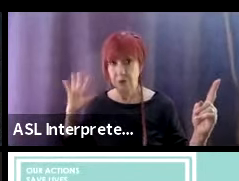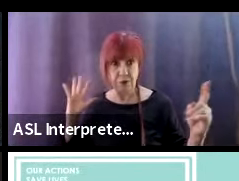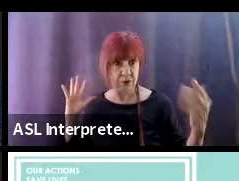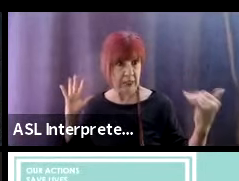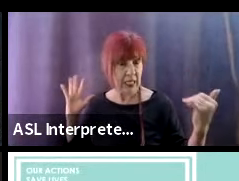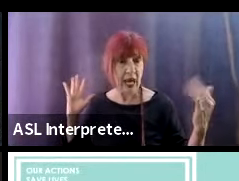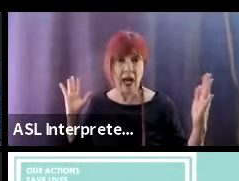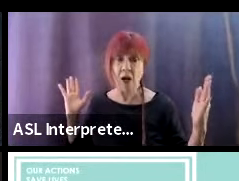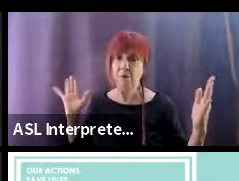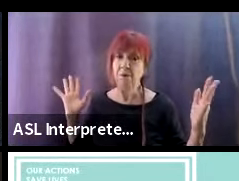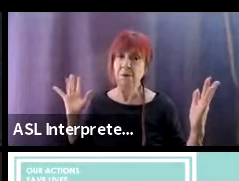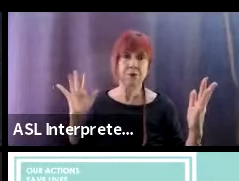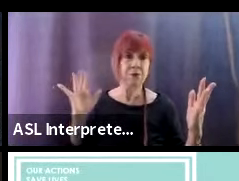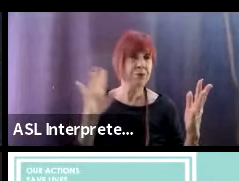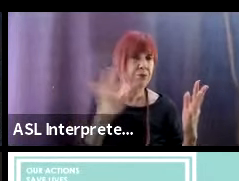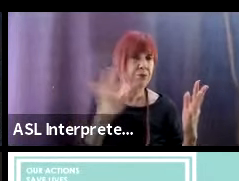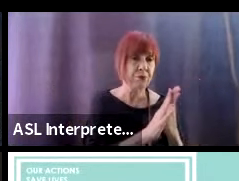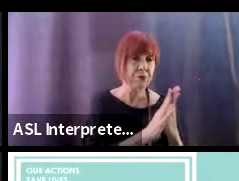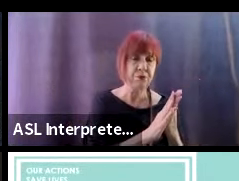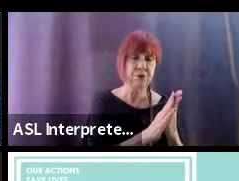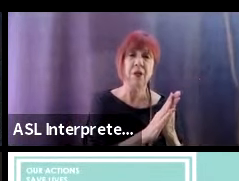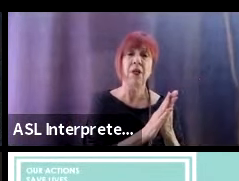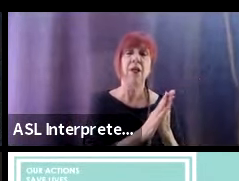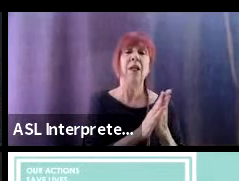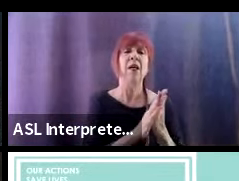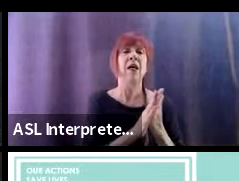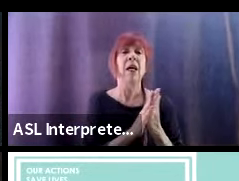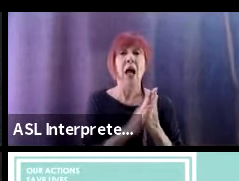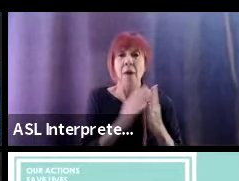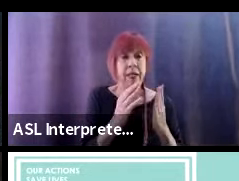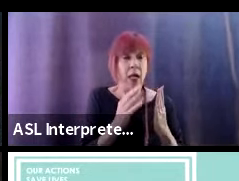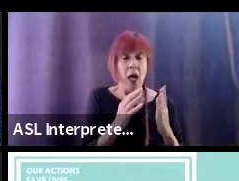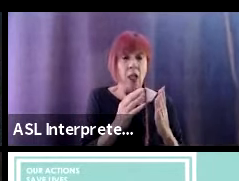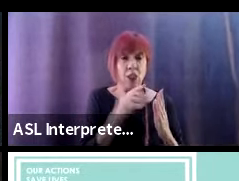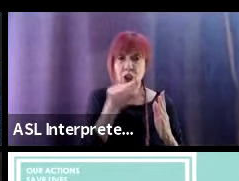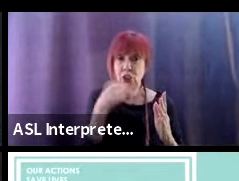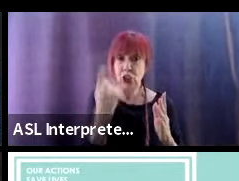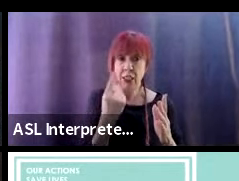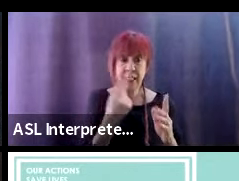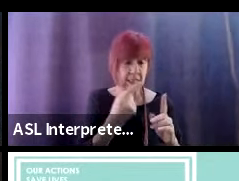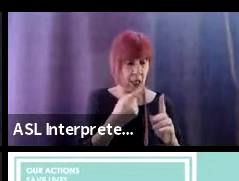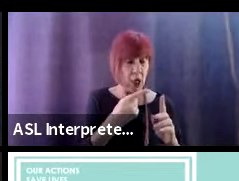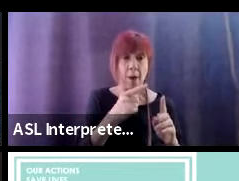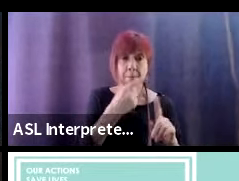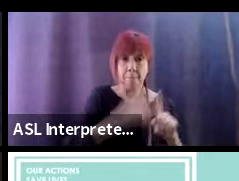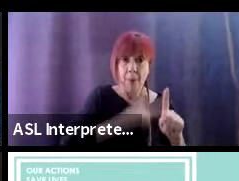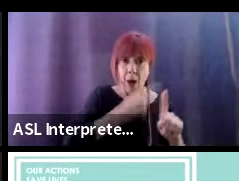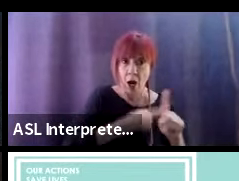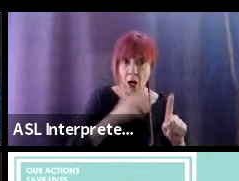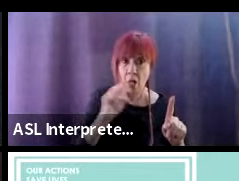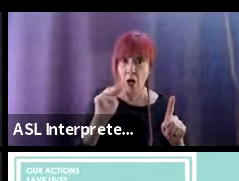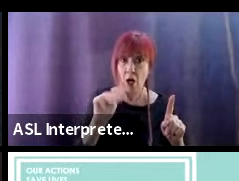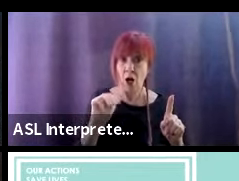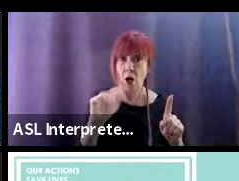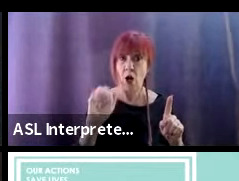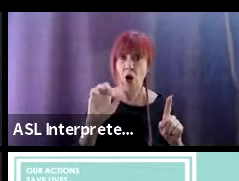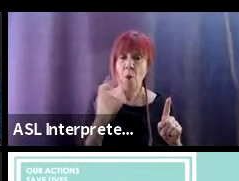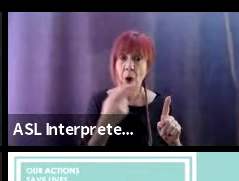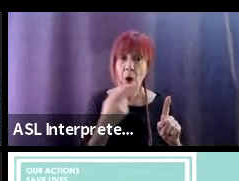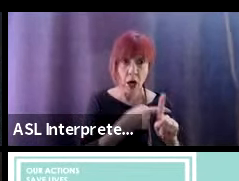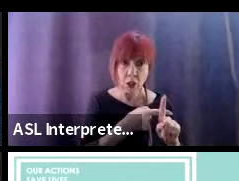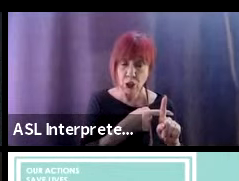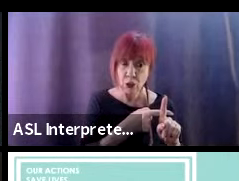that when we look at the month of March, we have seen a couple of things